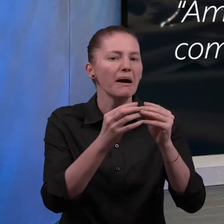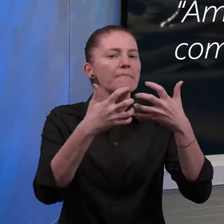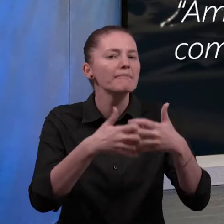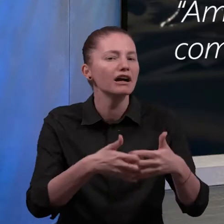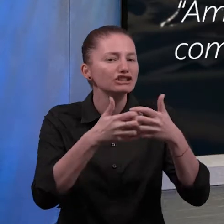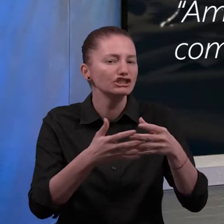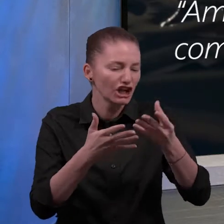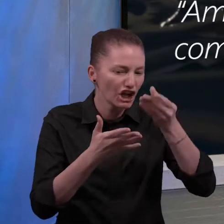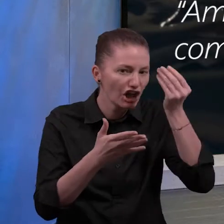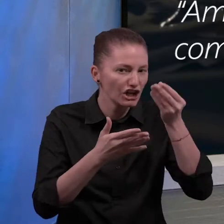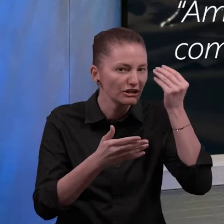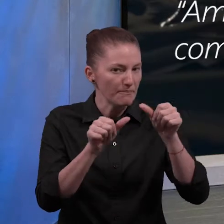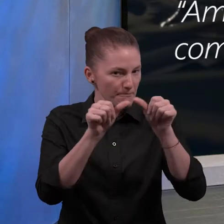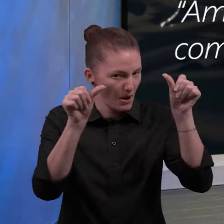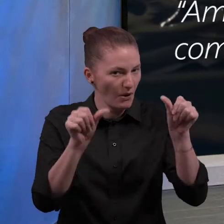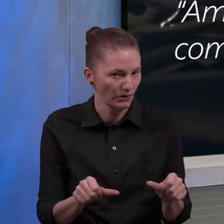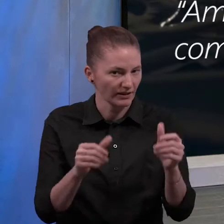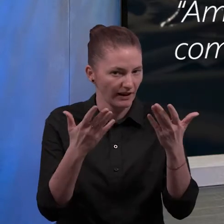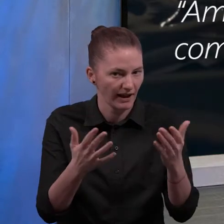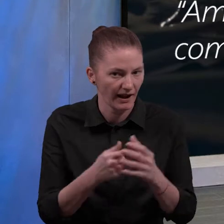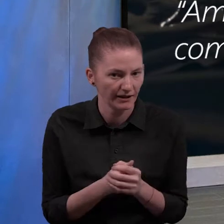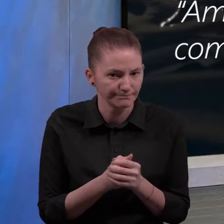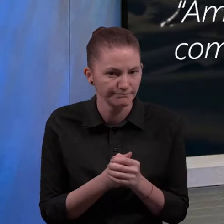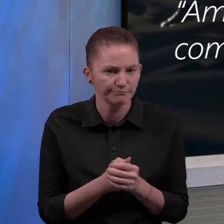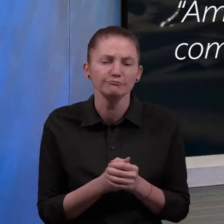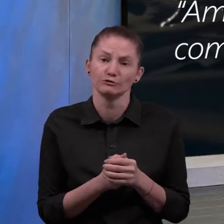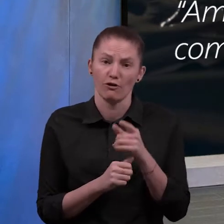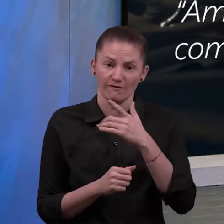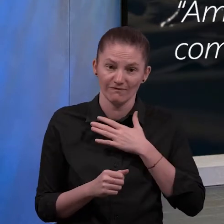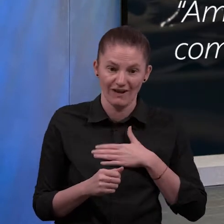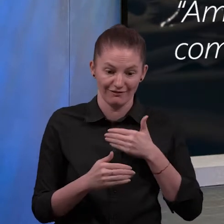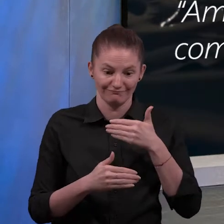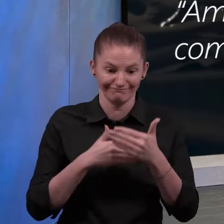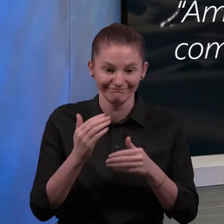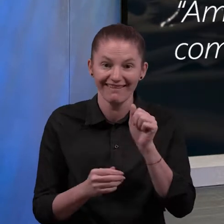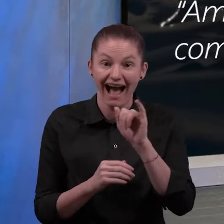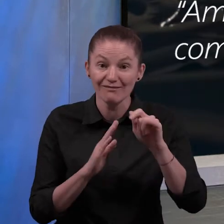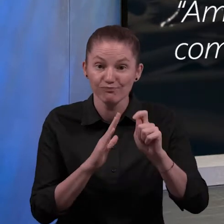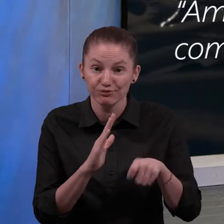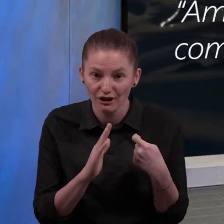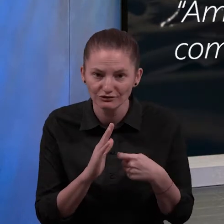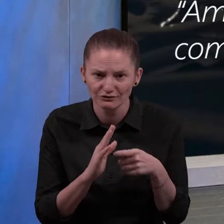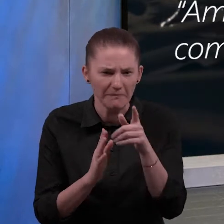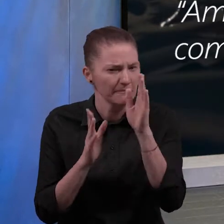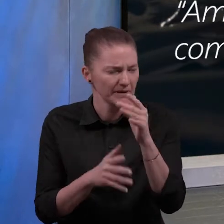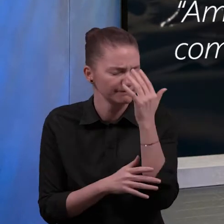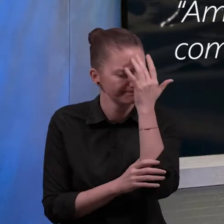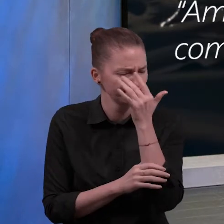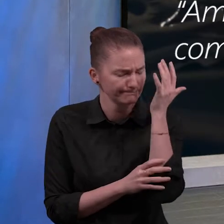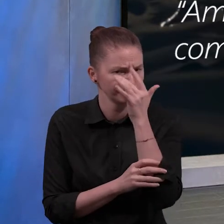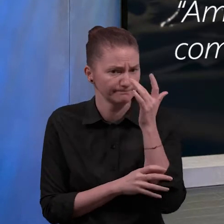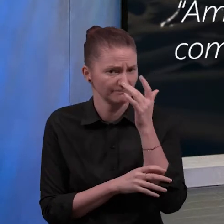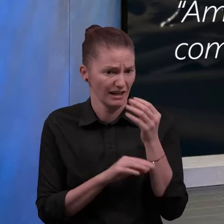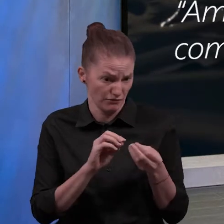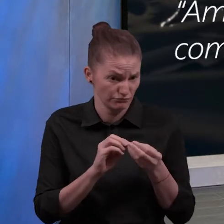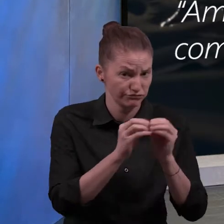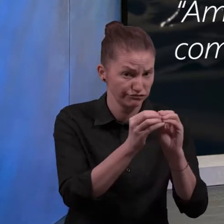starting with an AI project, it is always good to ask yourself the question, am I going to build an AI component or